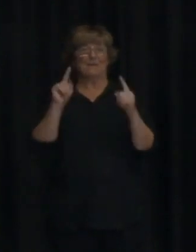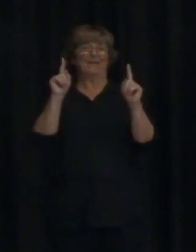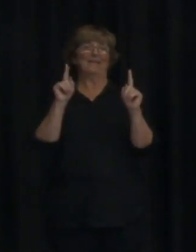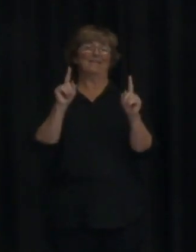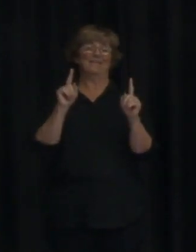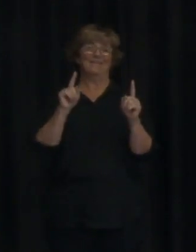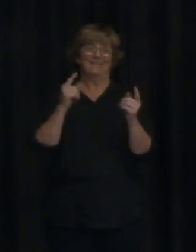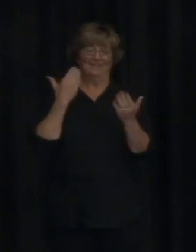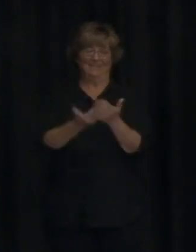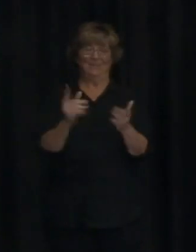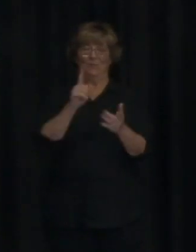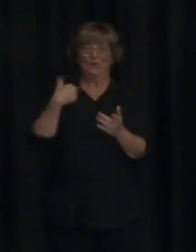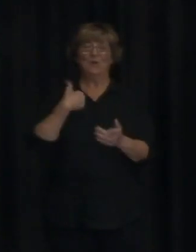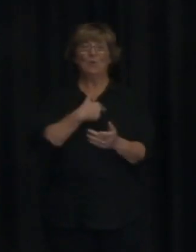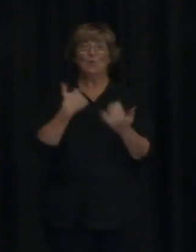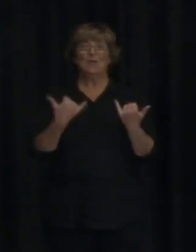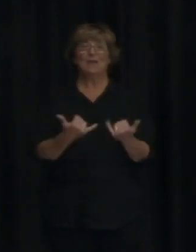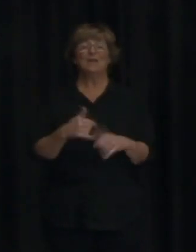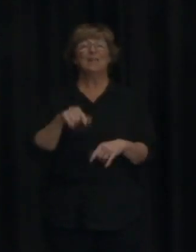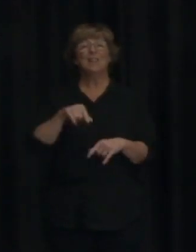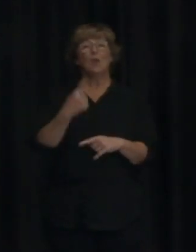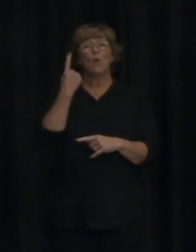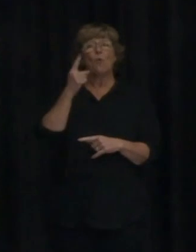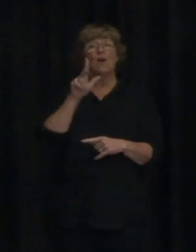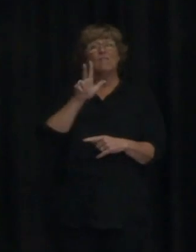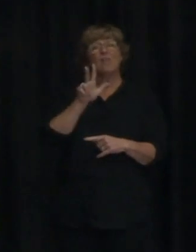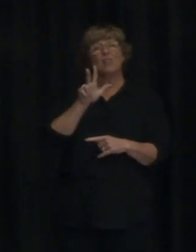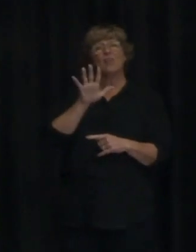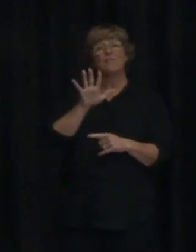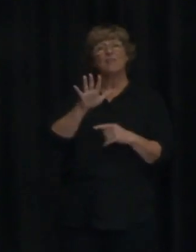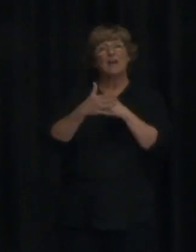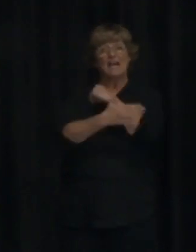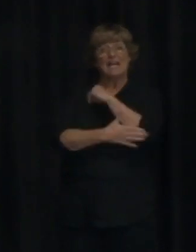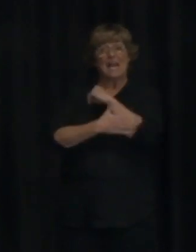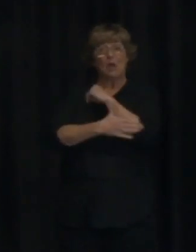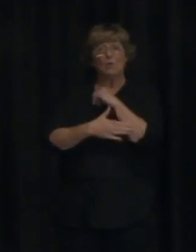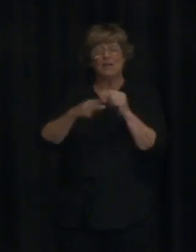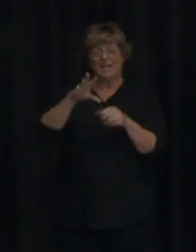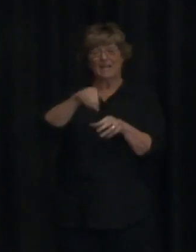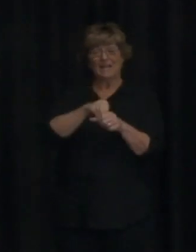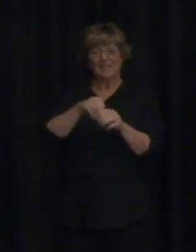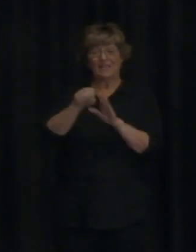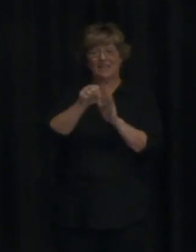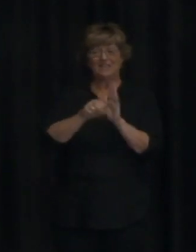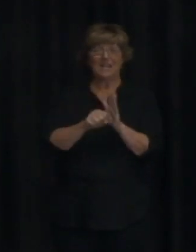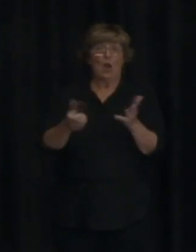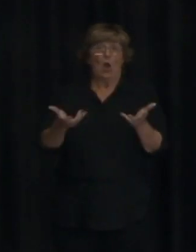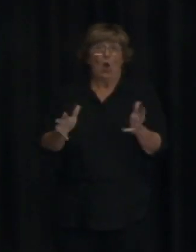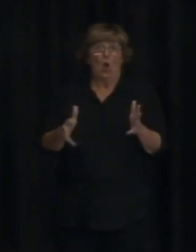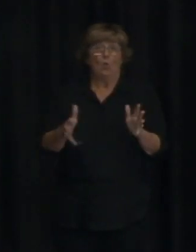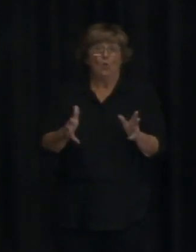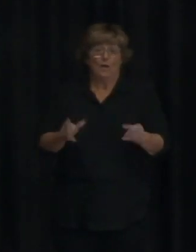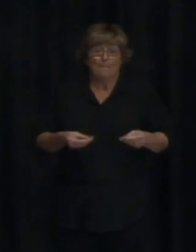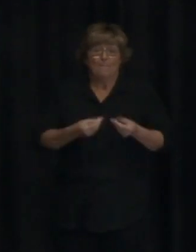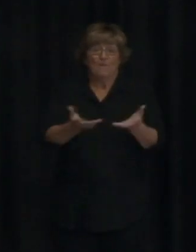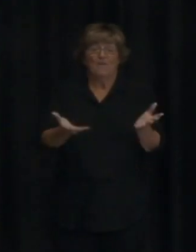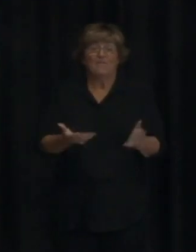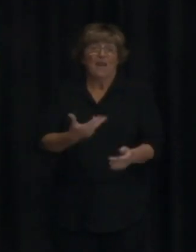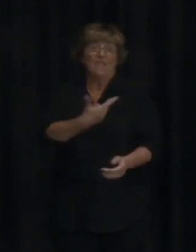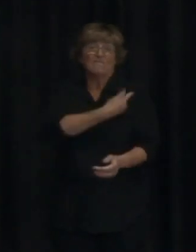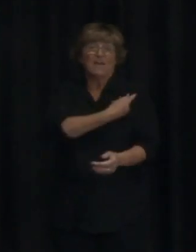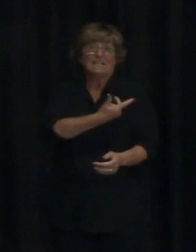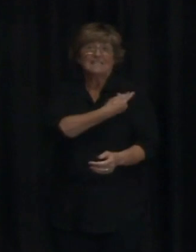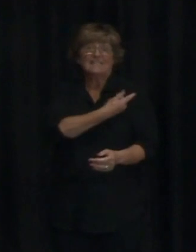to where we are today. This is one of 35 counties in the state that has already been providing